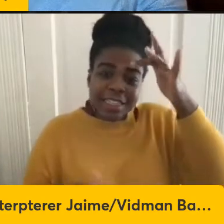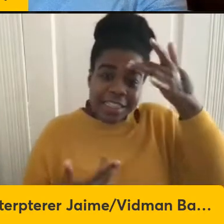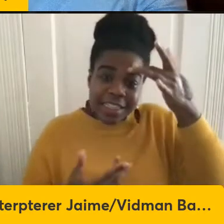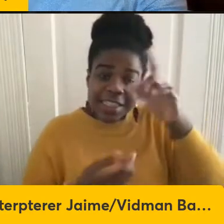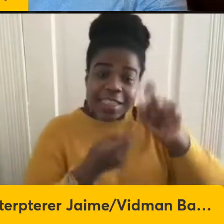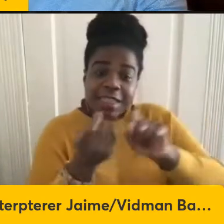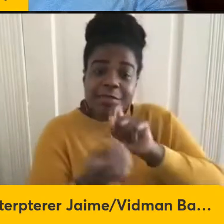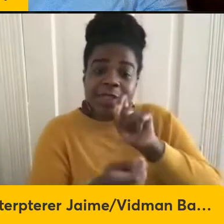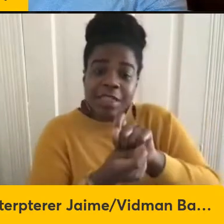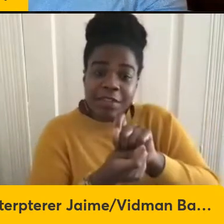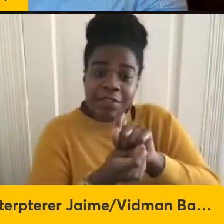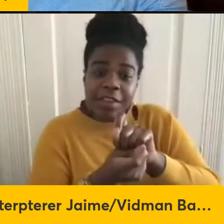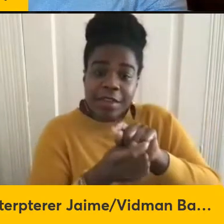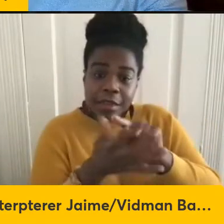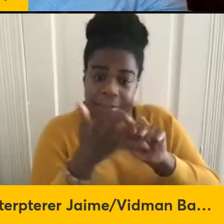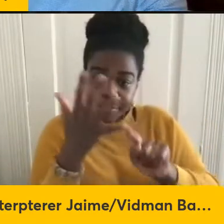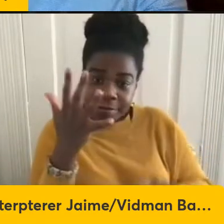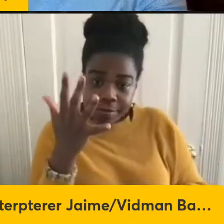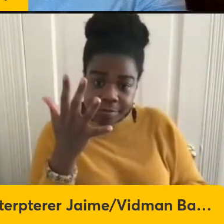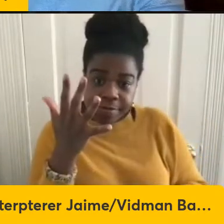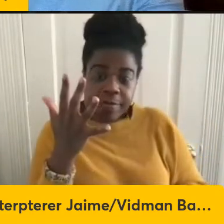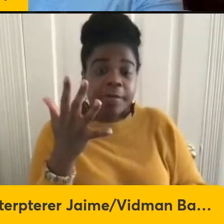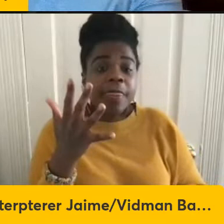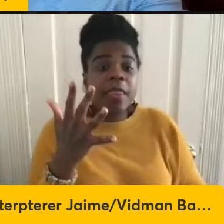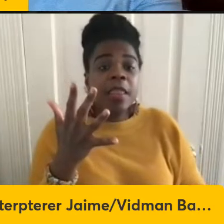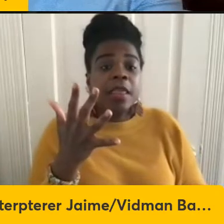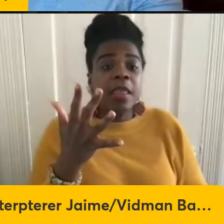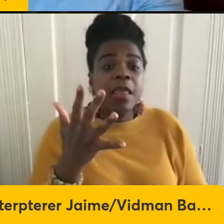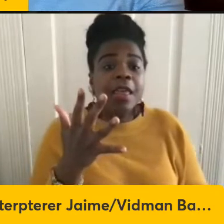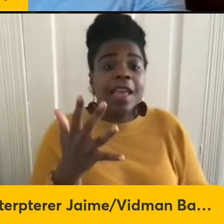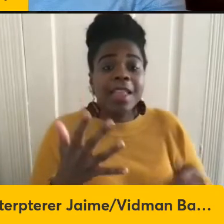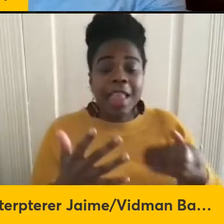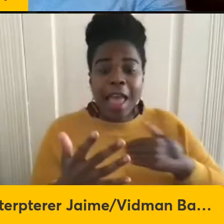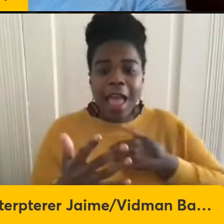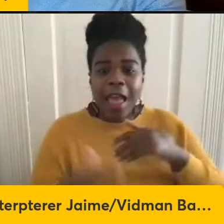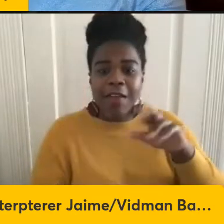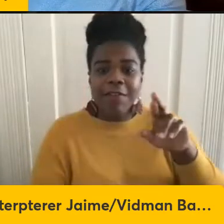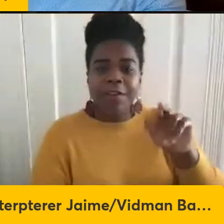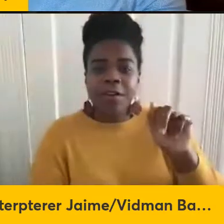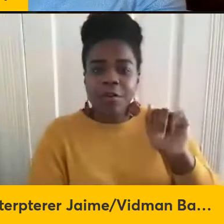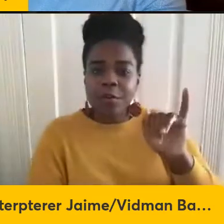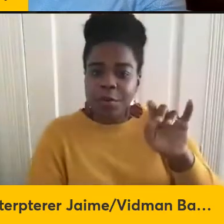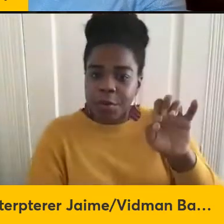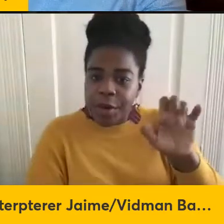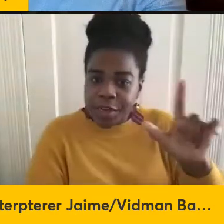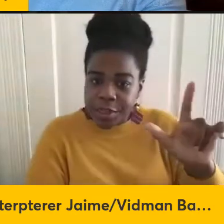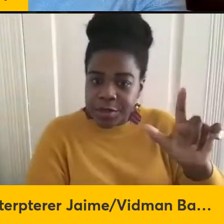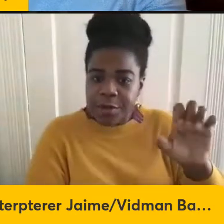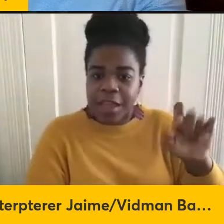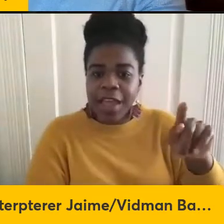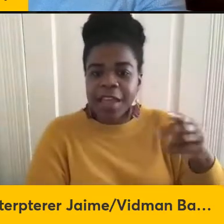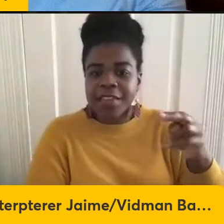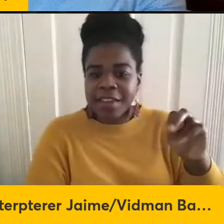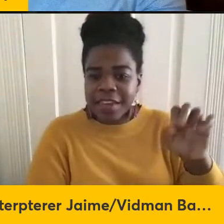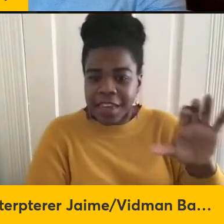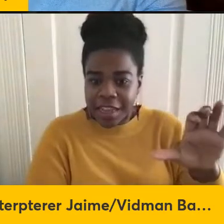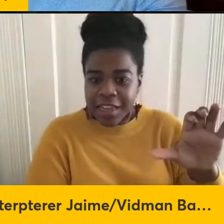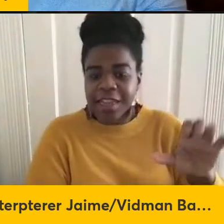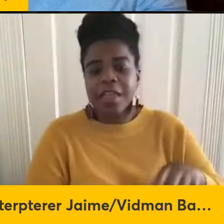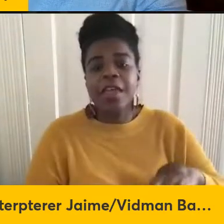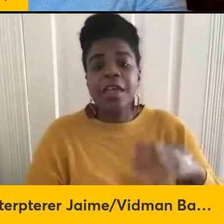of things. But then there's this racial ethnic component to this, right? So when you